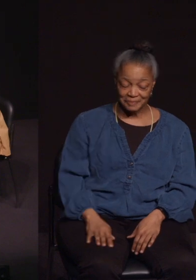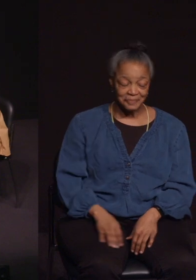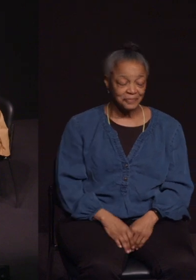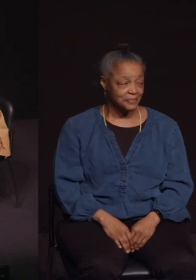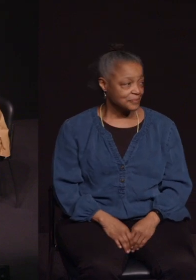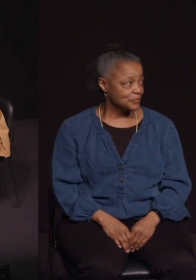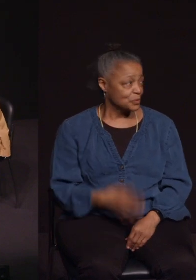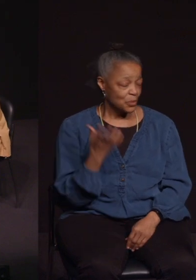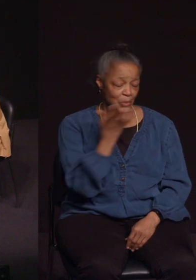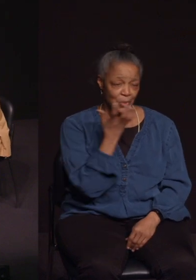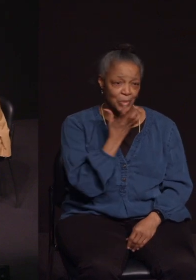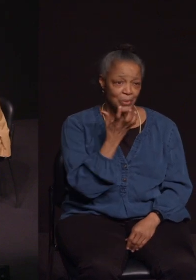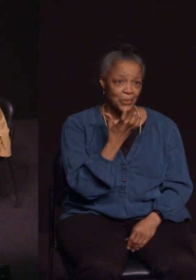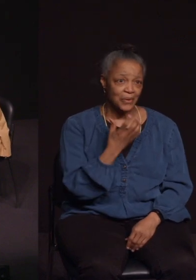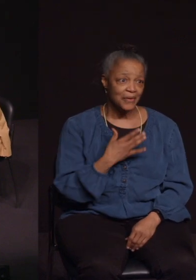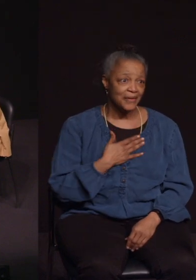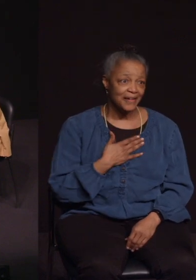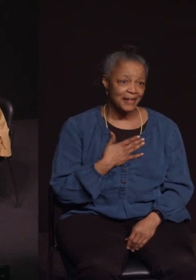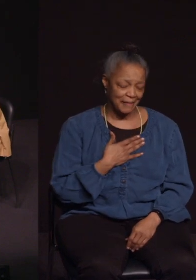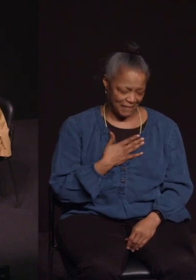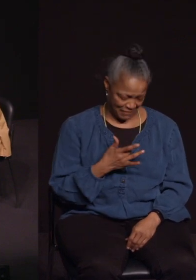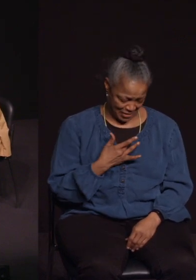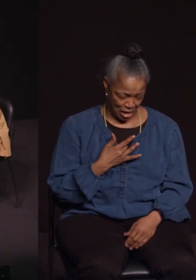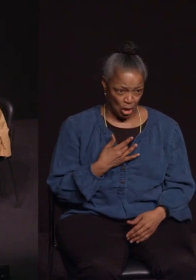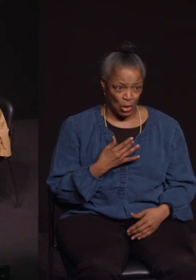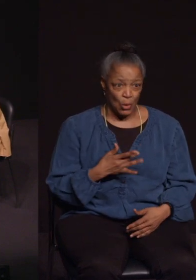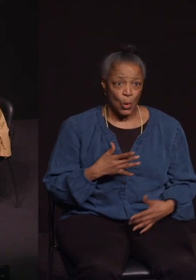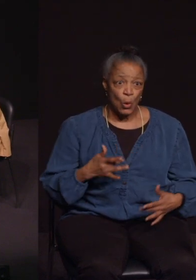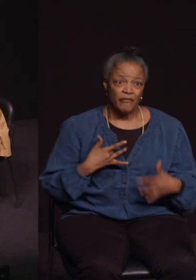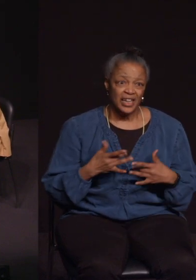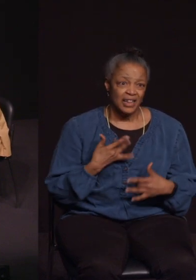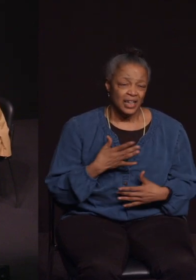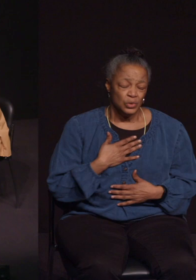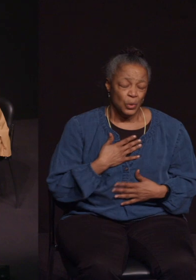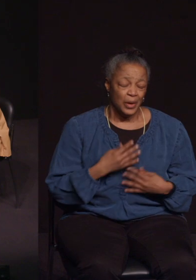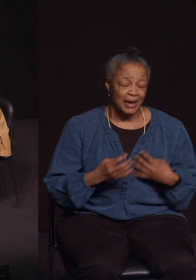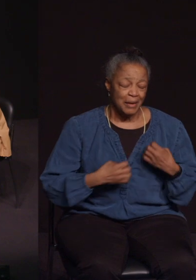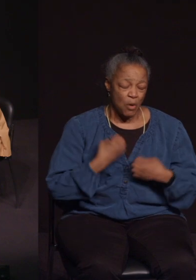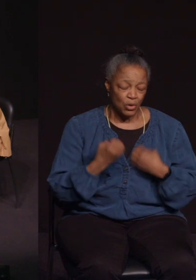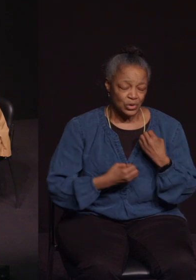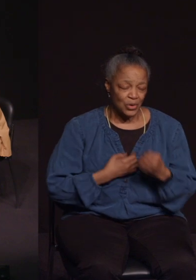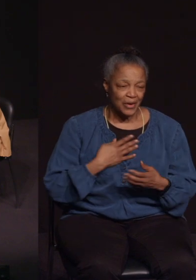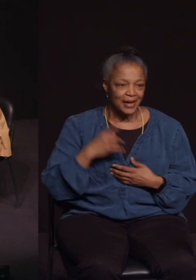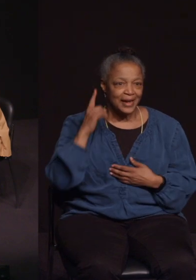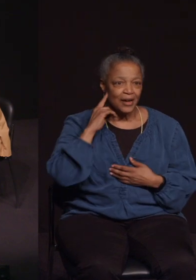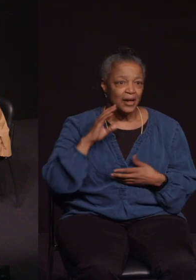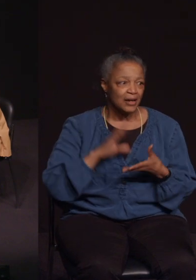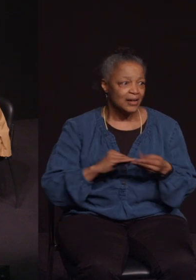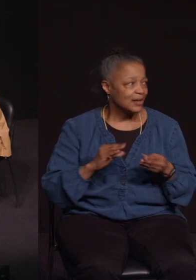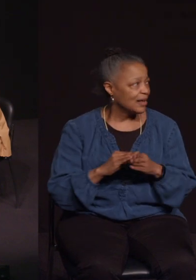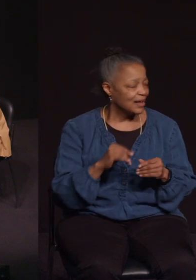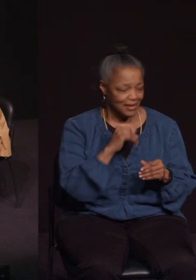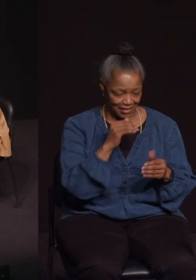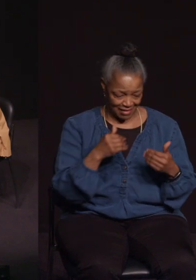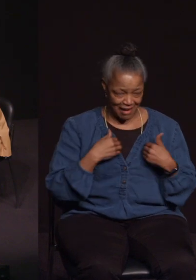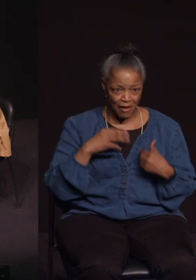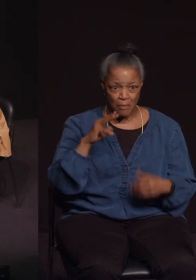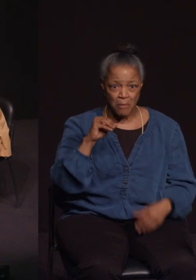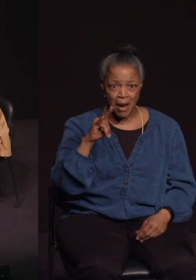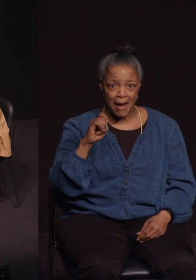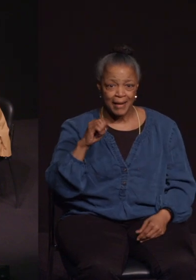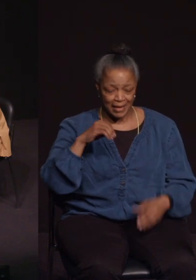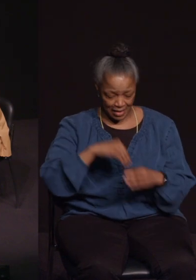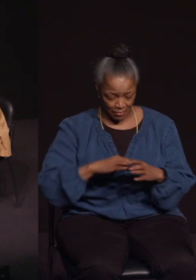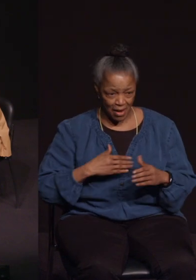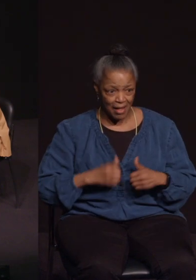something? I do. Okay. It makes me a little emotional just hearing about him. I didn't get the privilege of having Mike in my life for